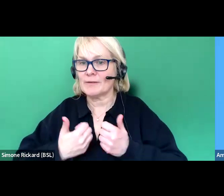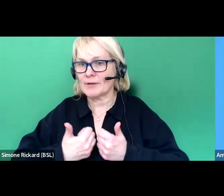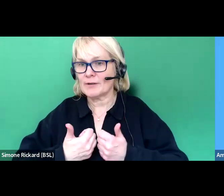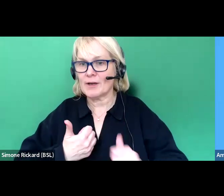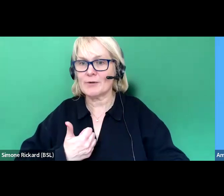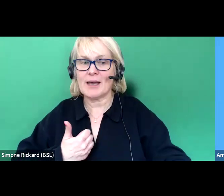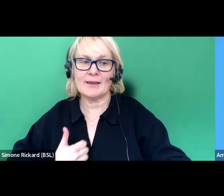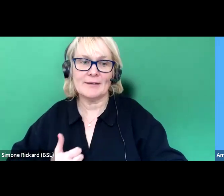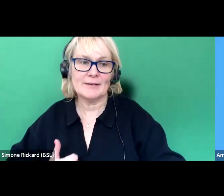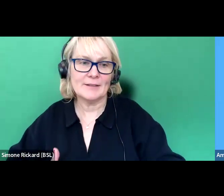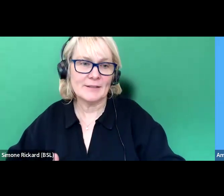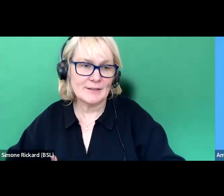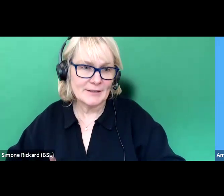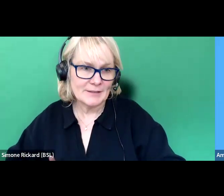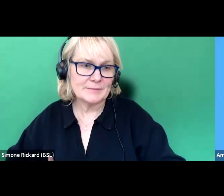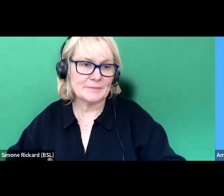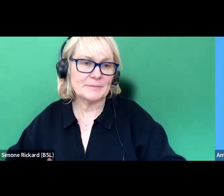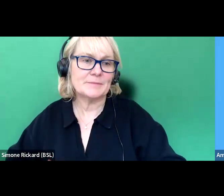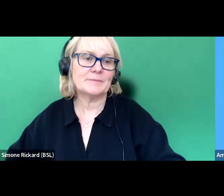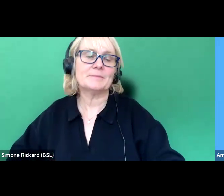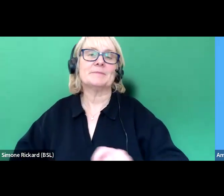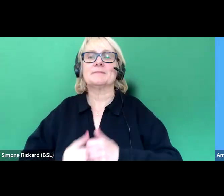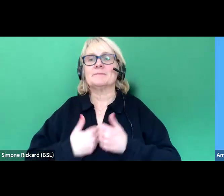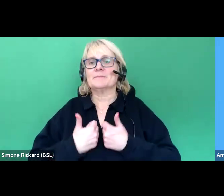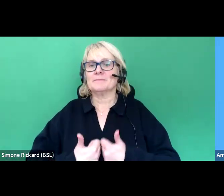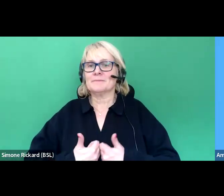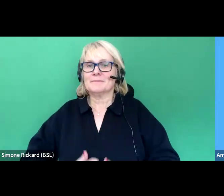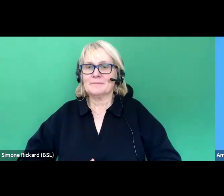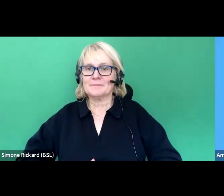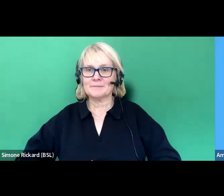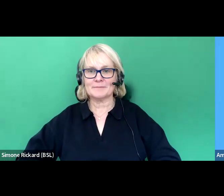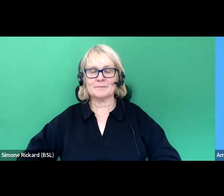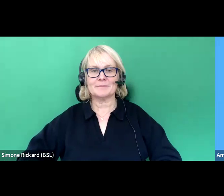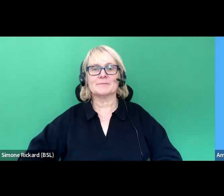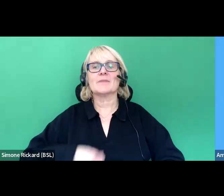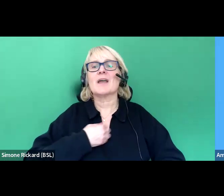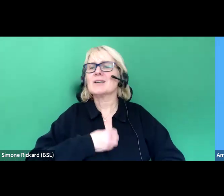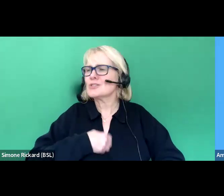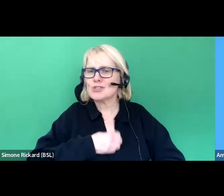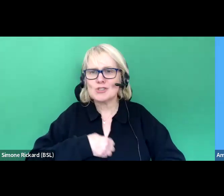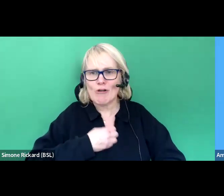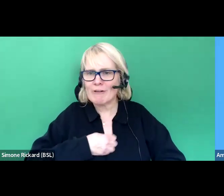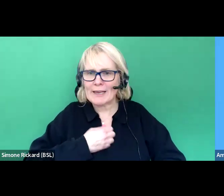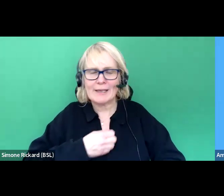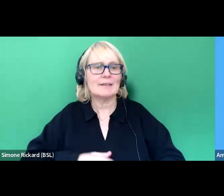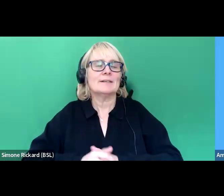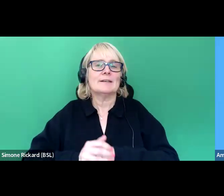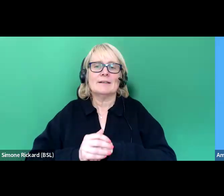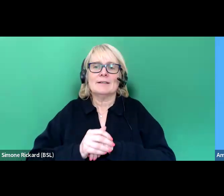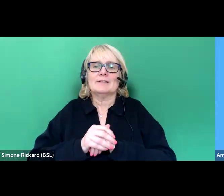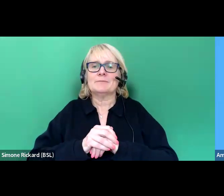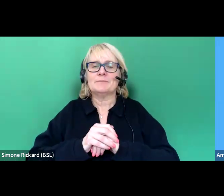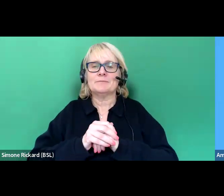transfer over. Okay. All right, understood. Thank you. Thank you. Sorry about this, everyone.